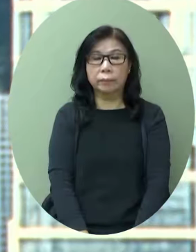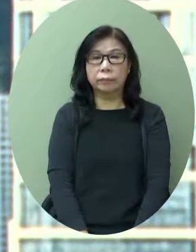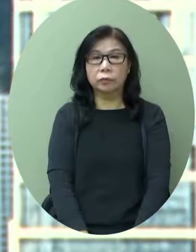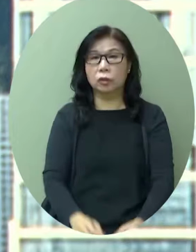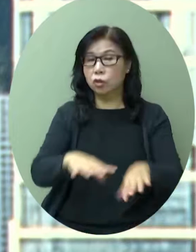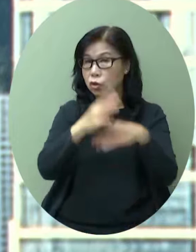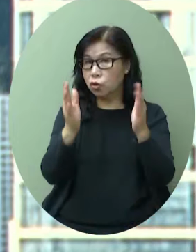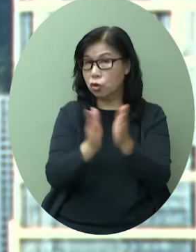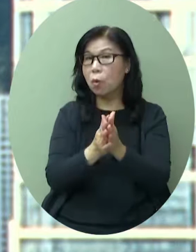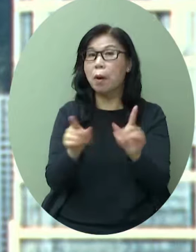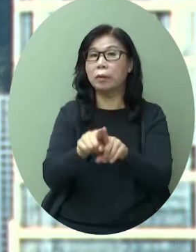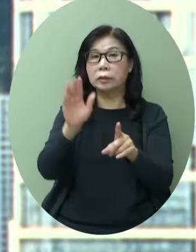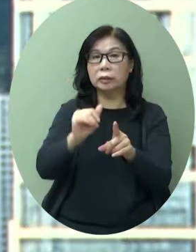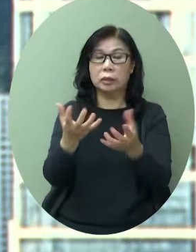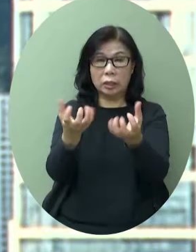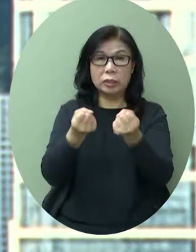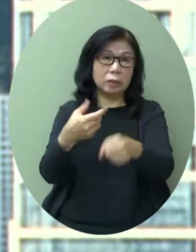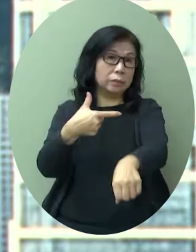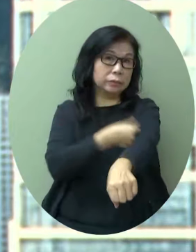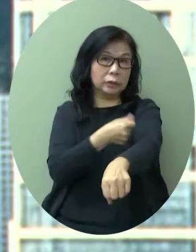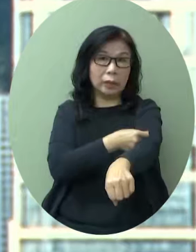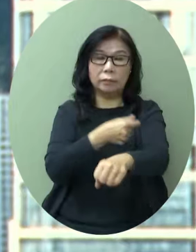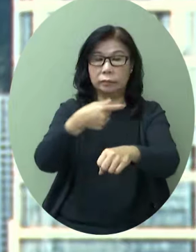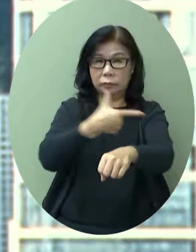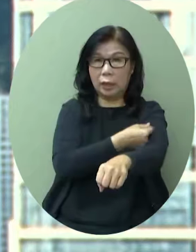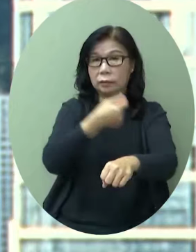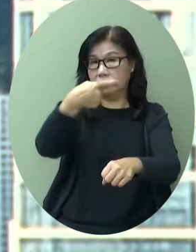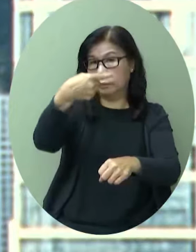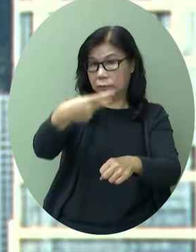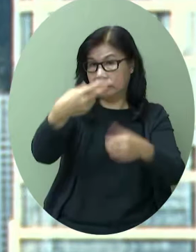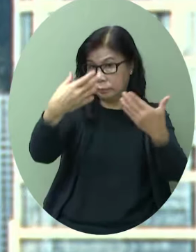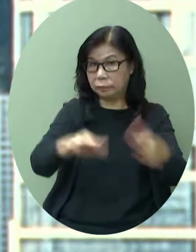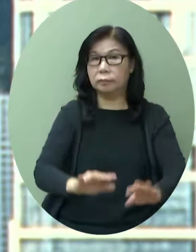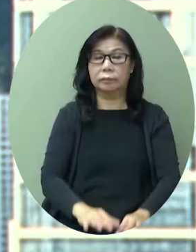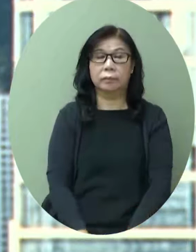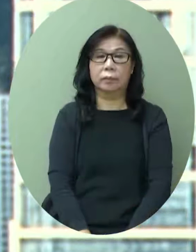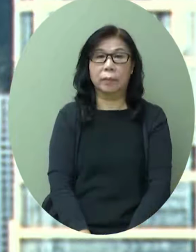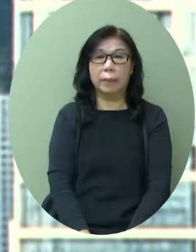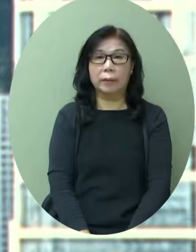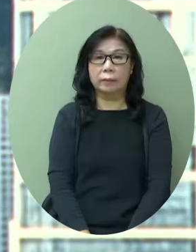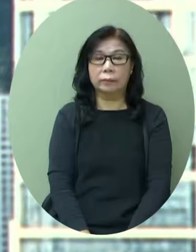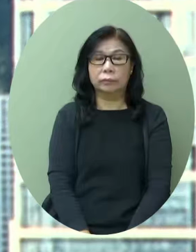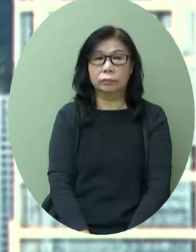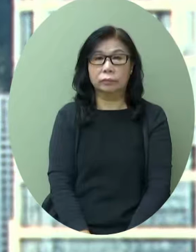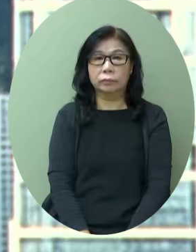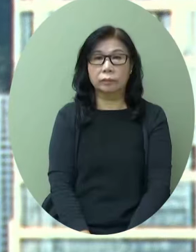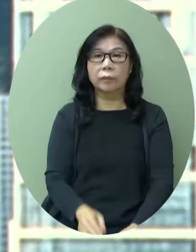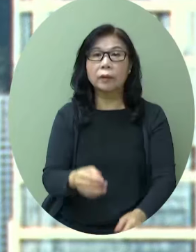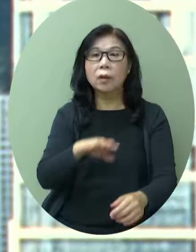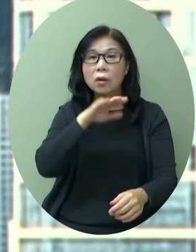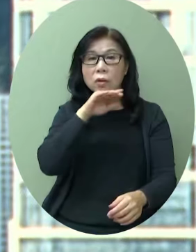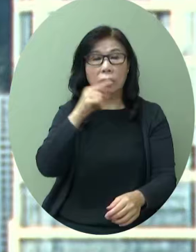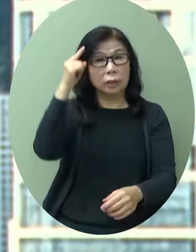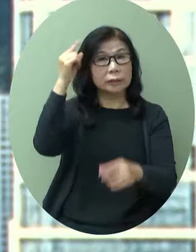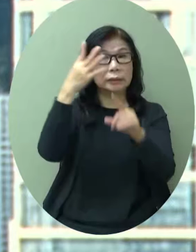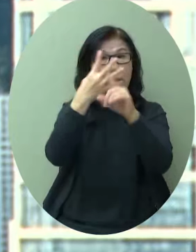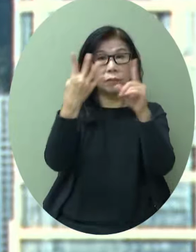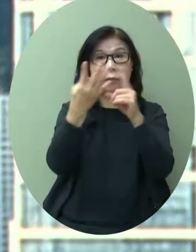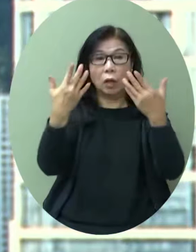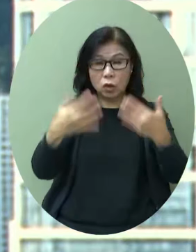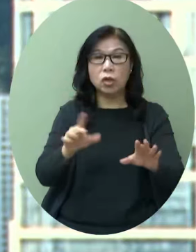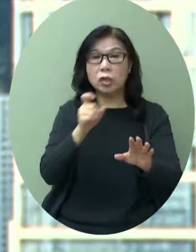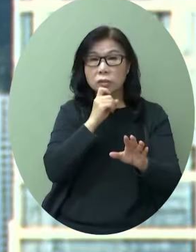for an antibody test, and with that test certificate valid for 3 months, they can go out and they come back with the test certificate, which is still